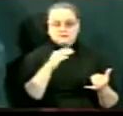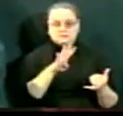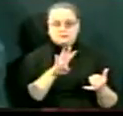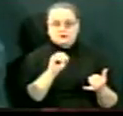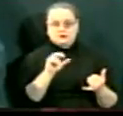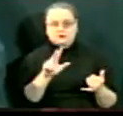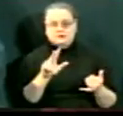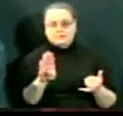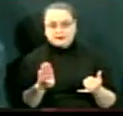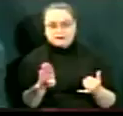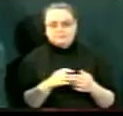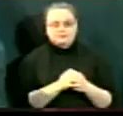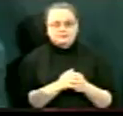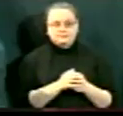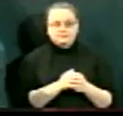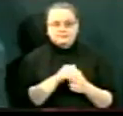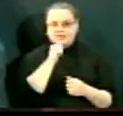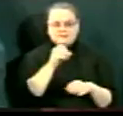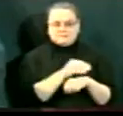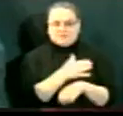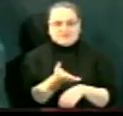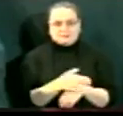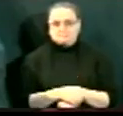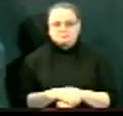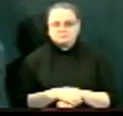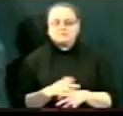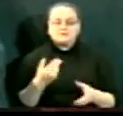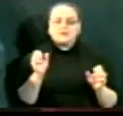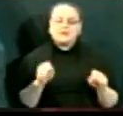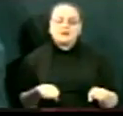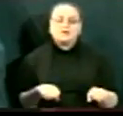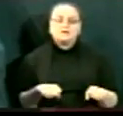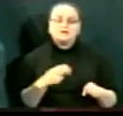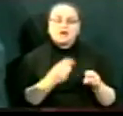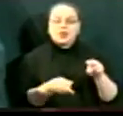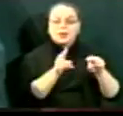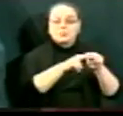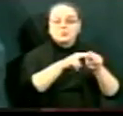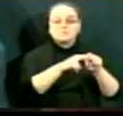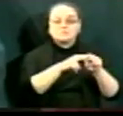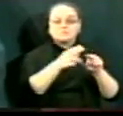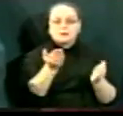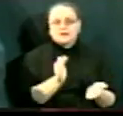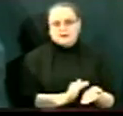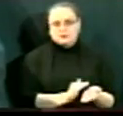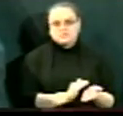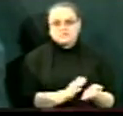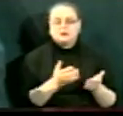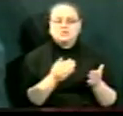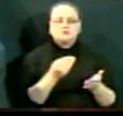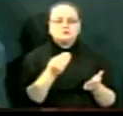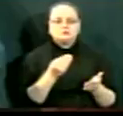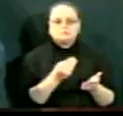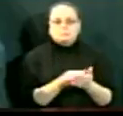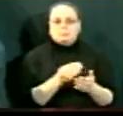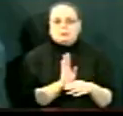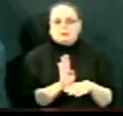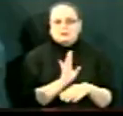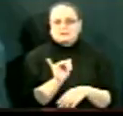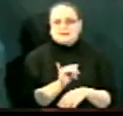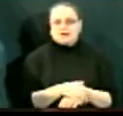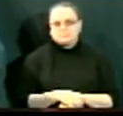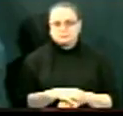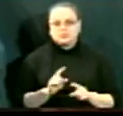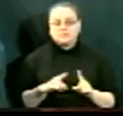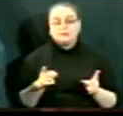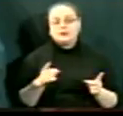403B. This doesn't affect them at all. They can increase or decrease, so the book of business stays the same. But